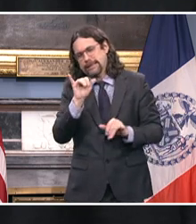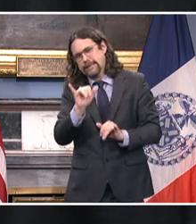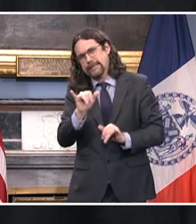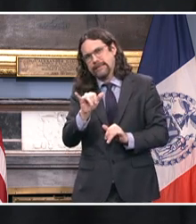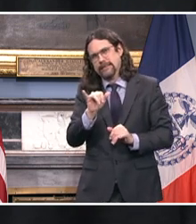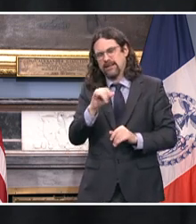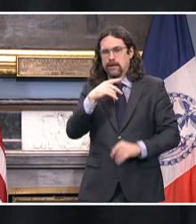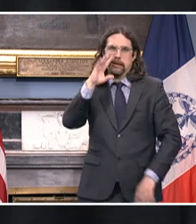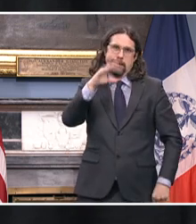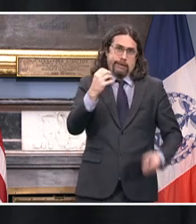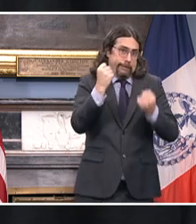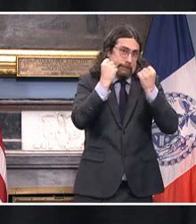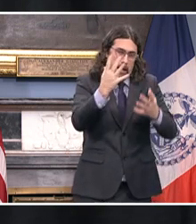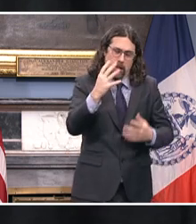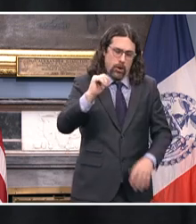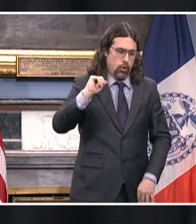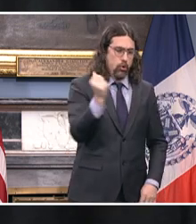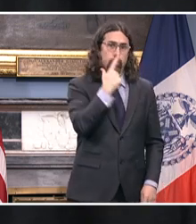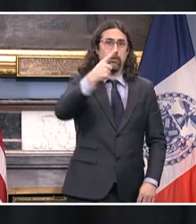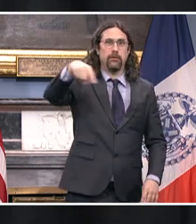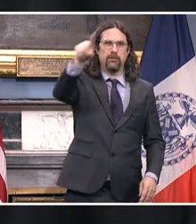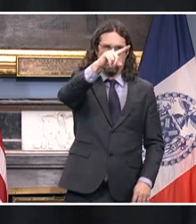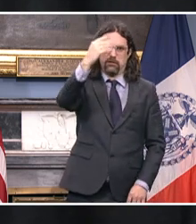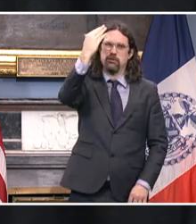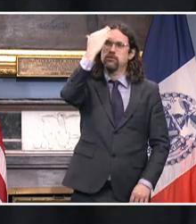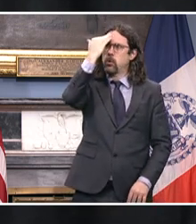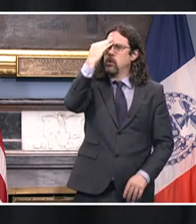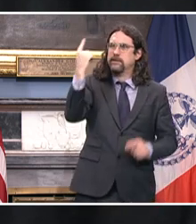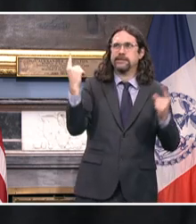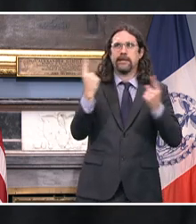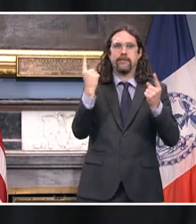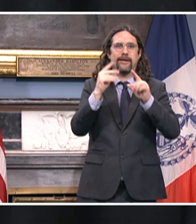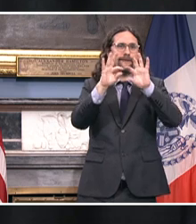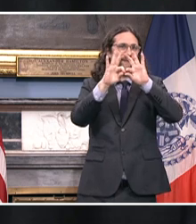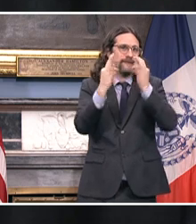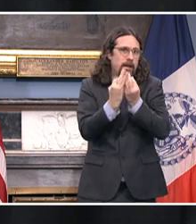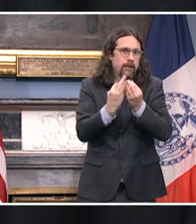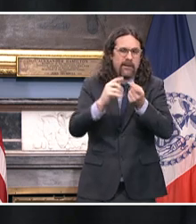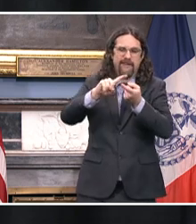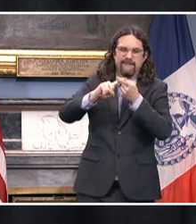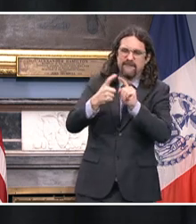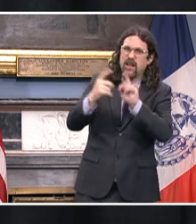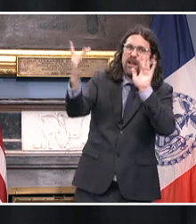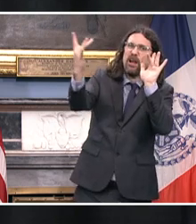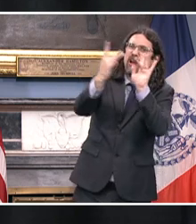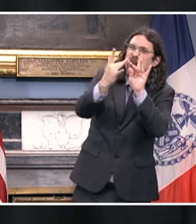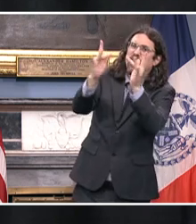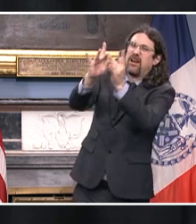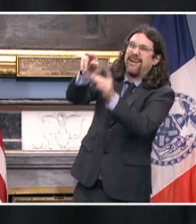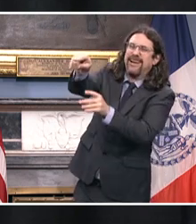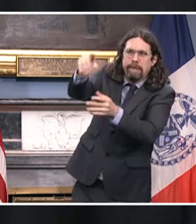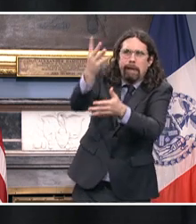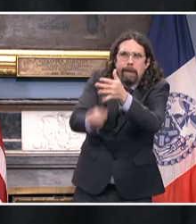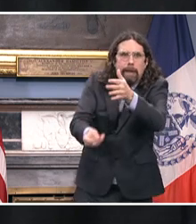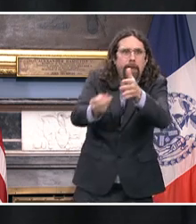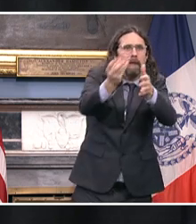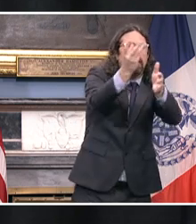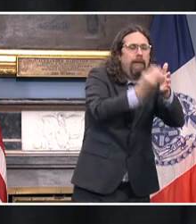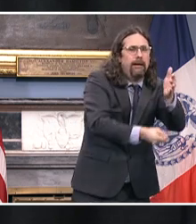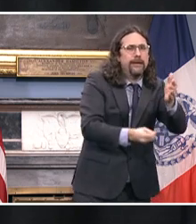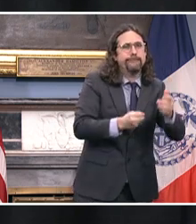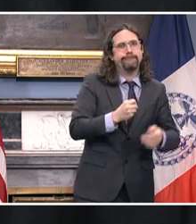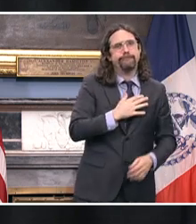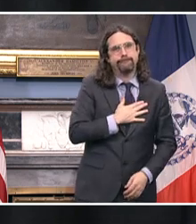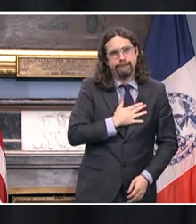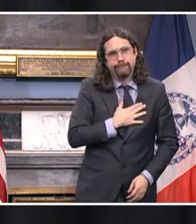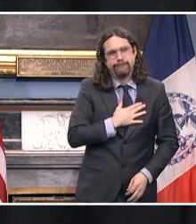know families that are suffering. But in the last few days, the disparities are sharper and clearer than ever